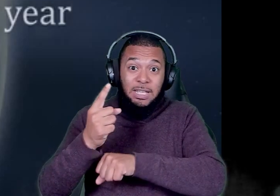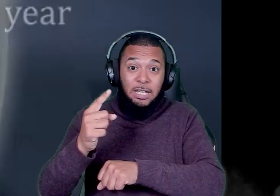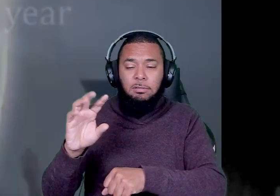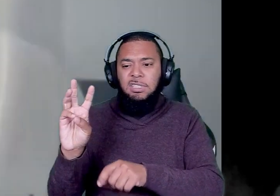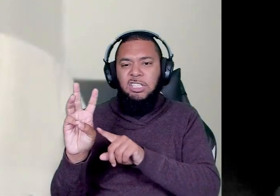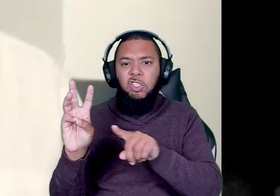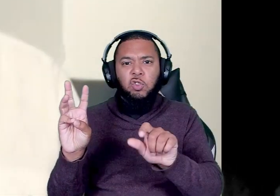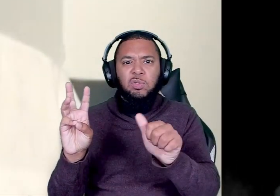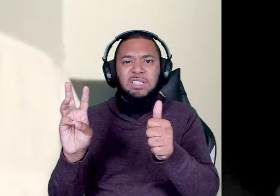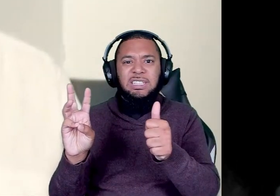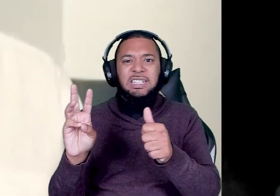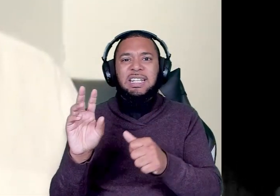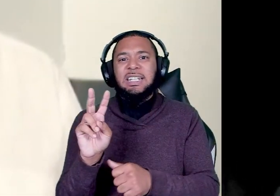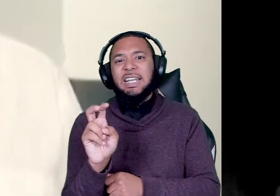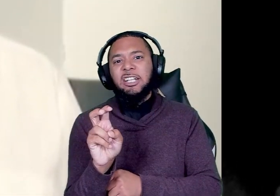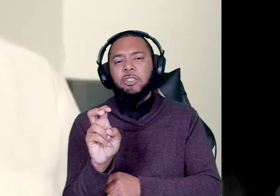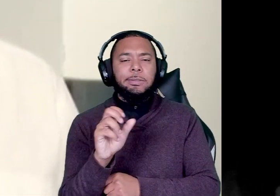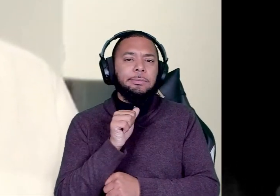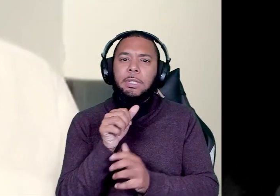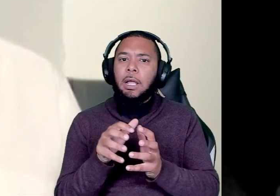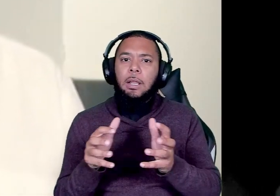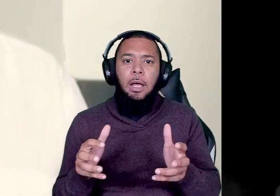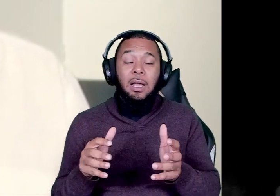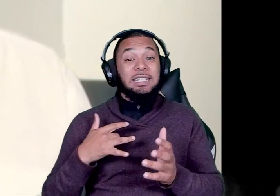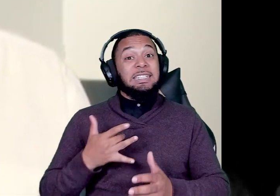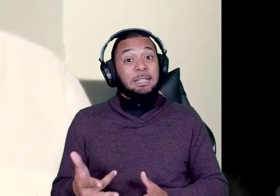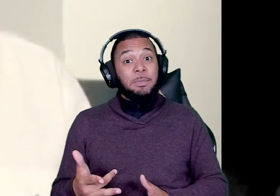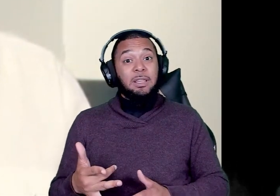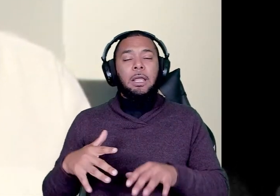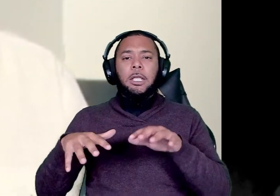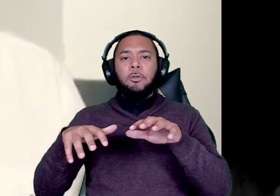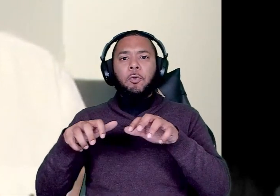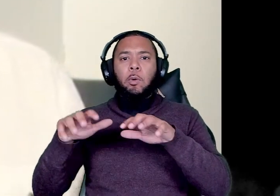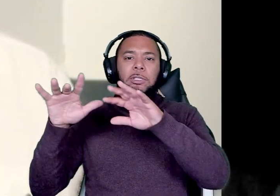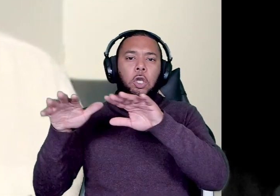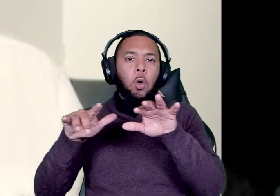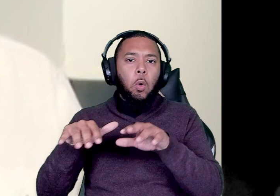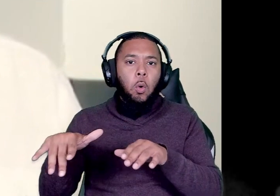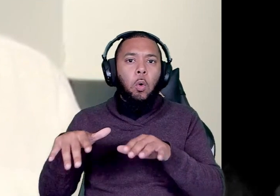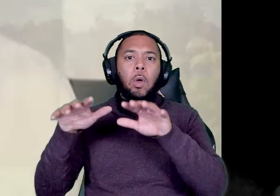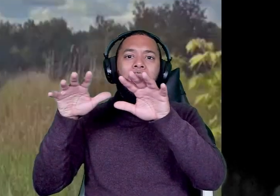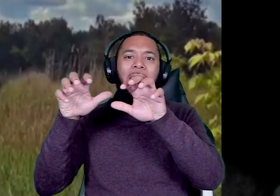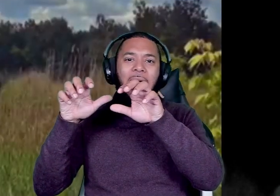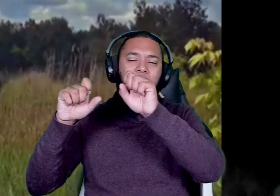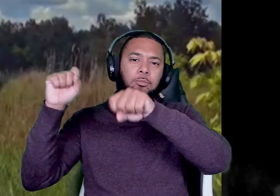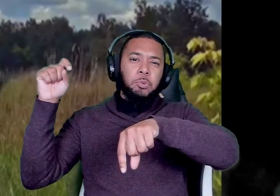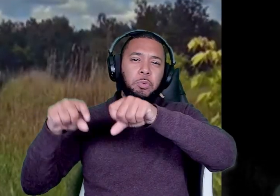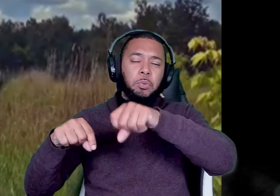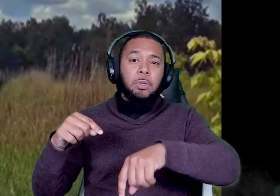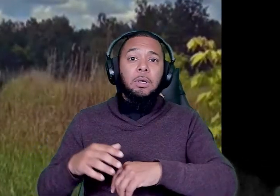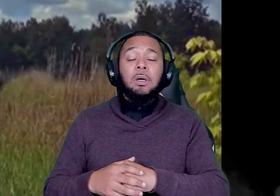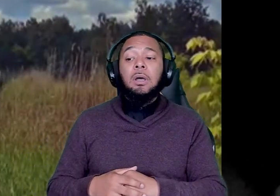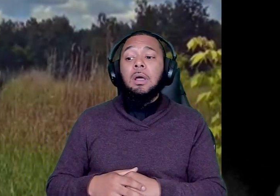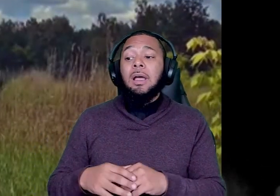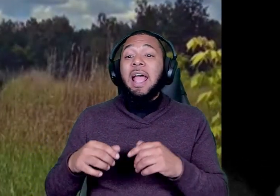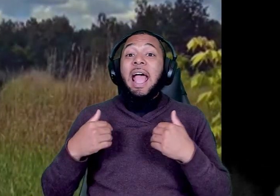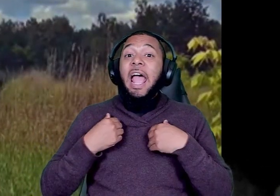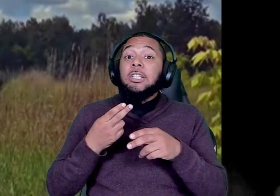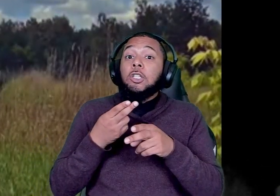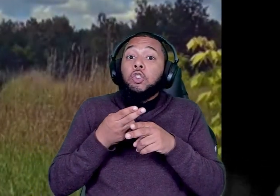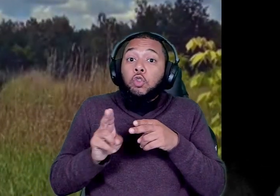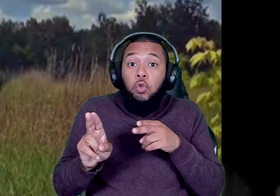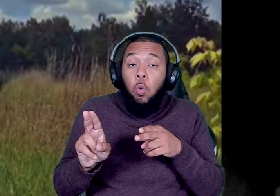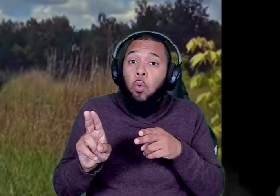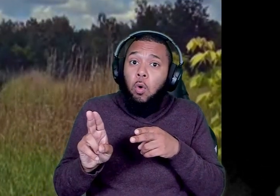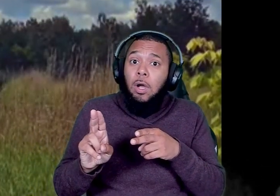precipitation. And most of the time, that's going to be frozen precipitation. Tundra does have a very short thawed season in which life really tries